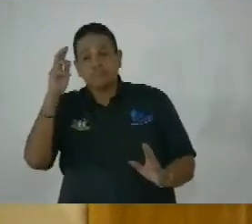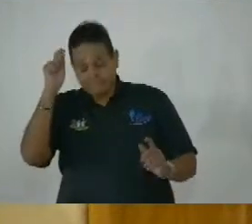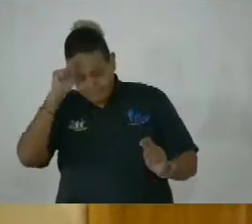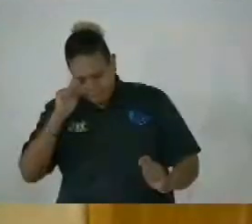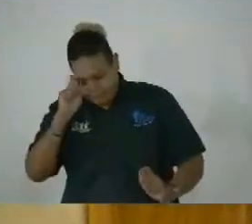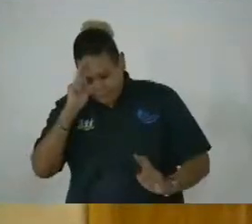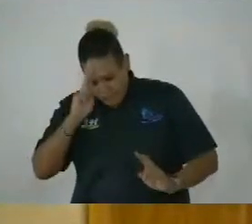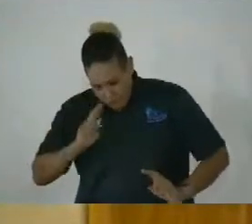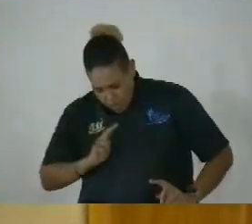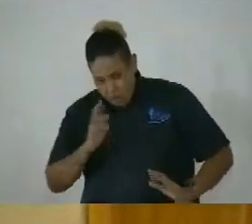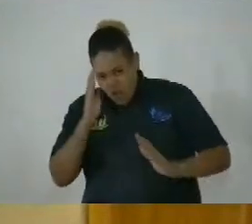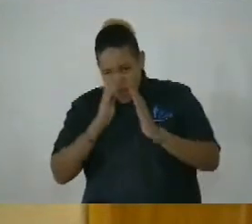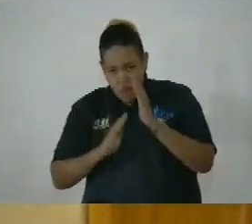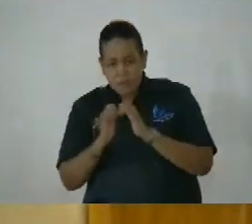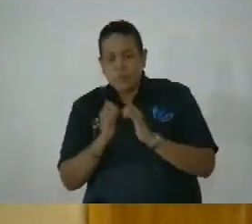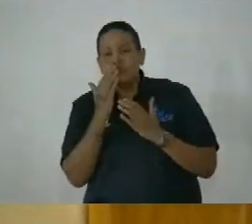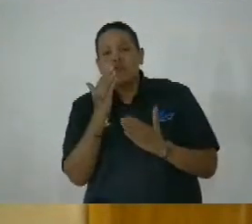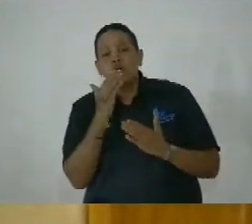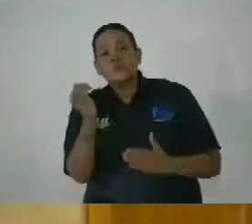gratitude.